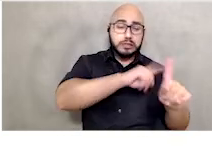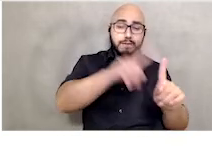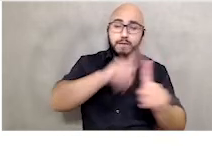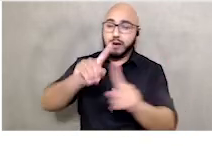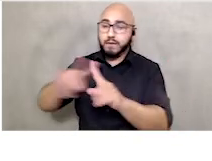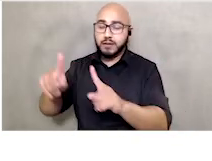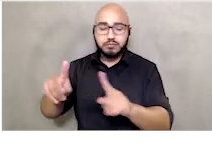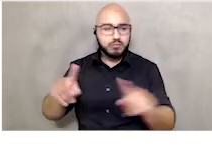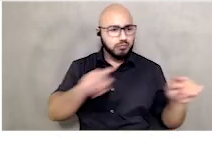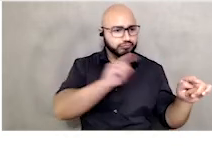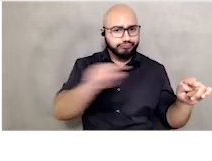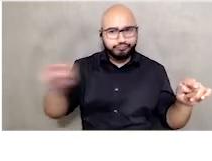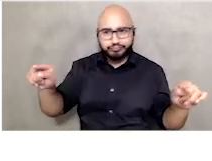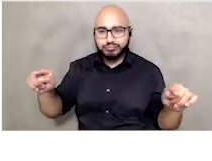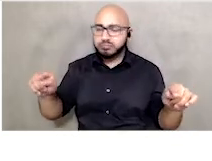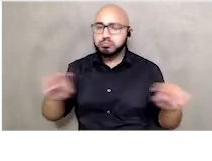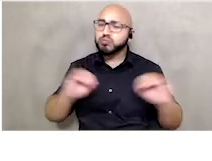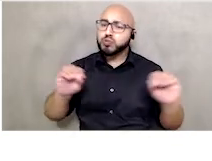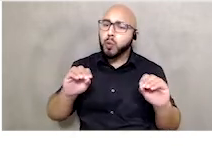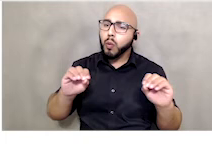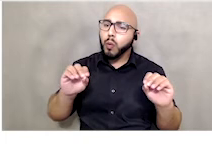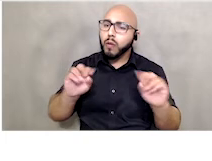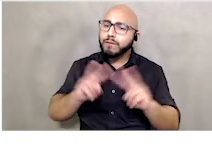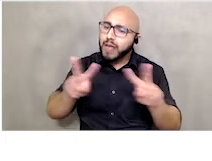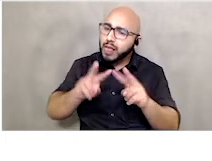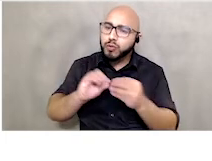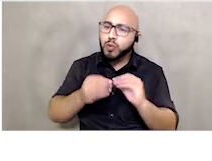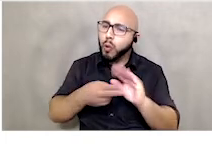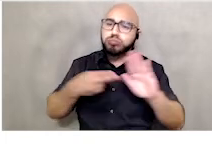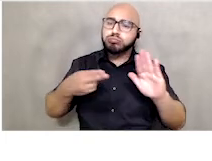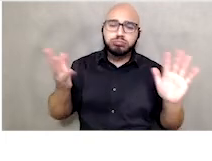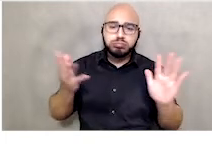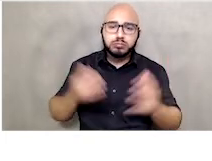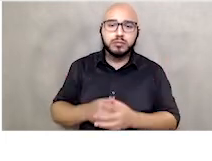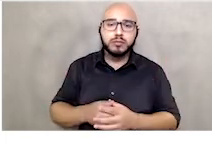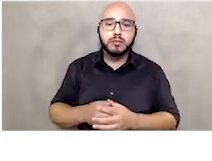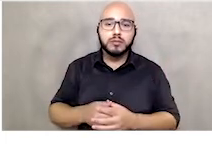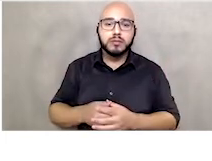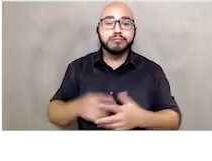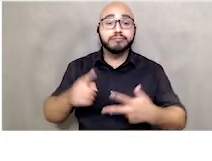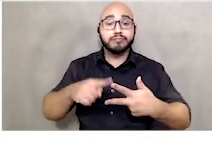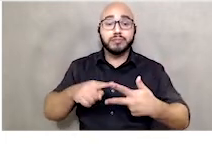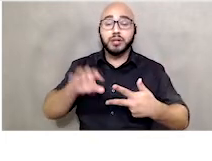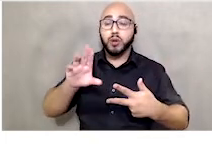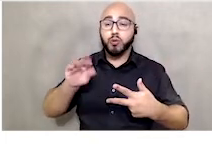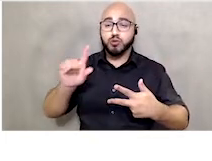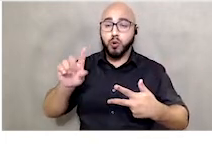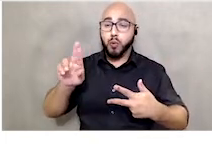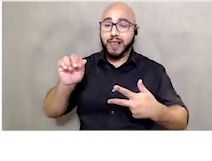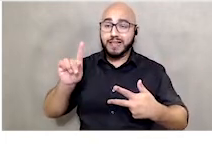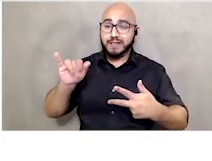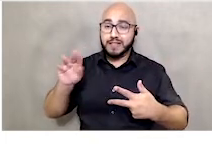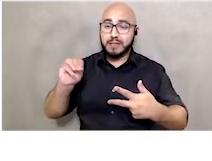and these differences have an effect on values, learning, and behavior. Cultural relativism is remembering to not judge